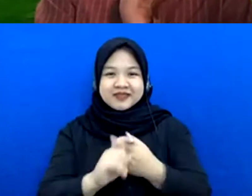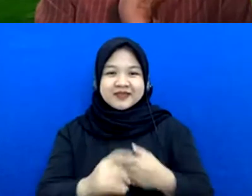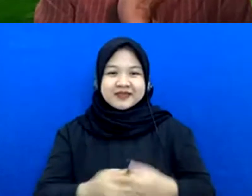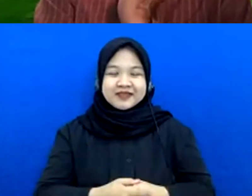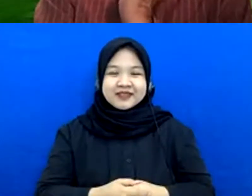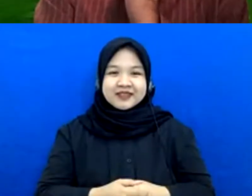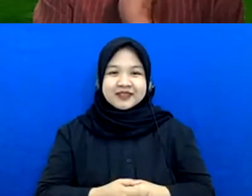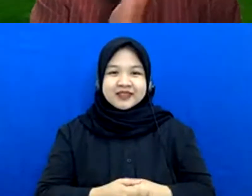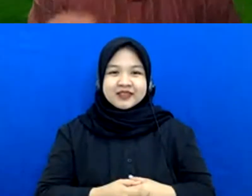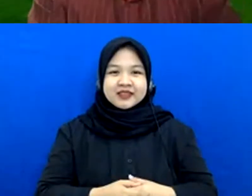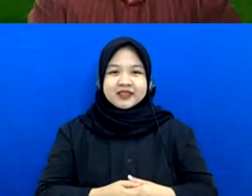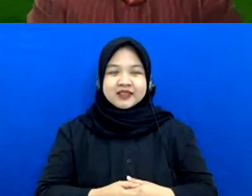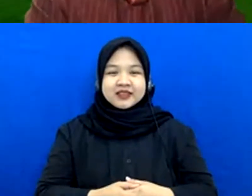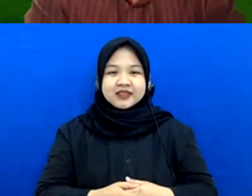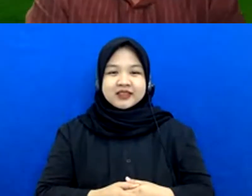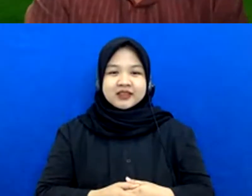So